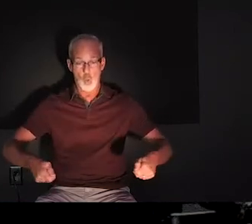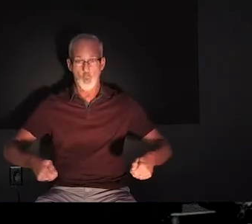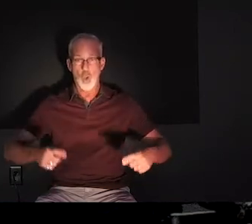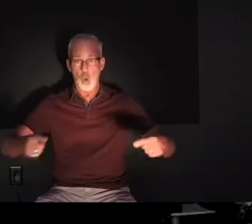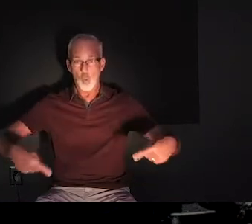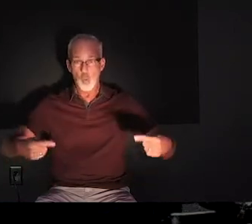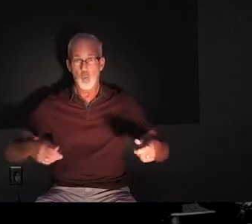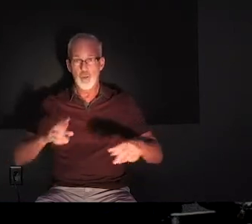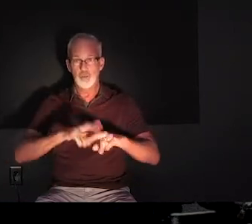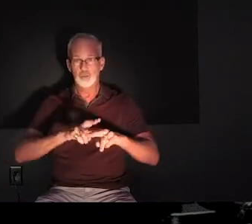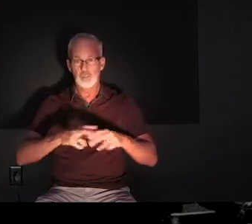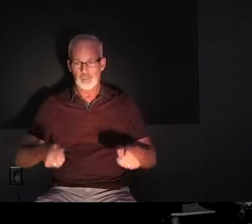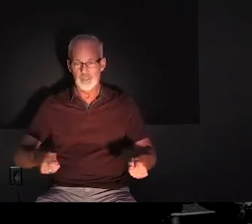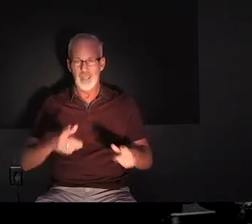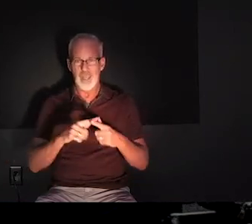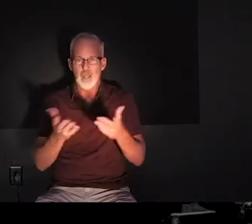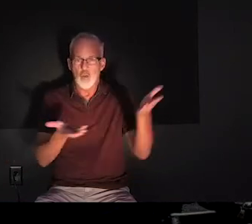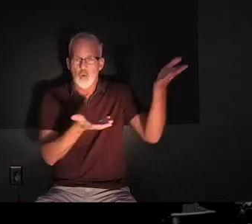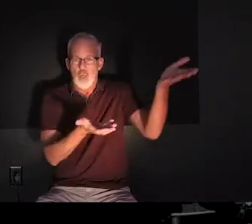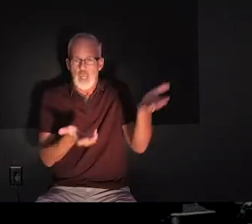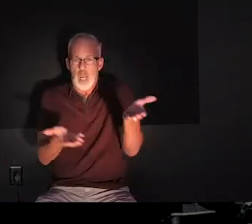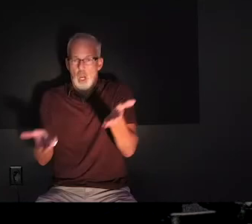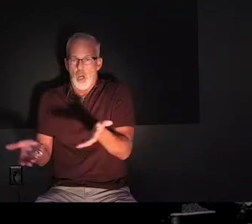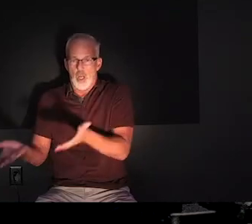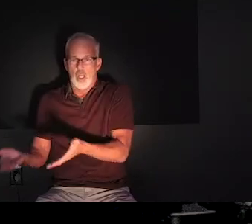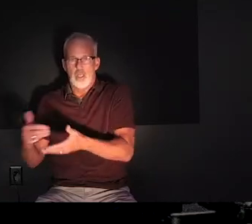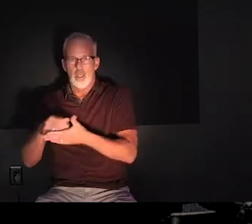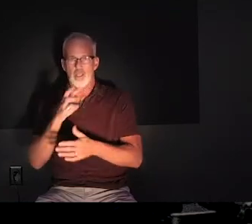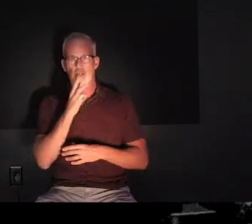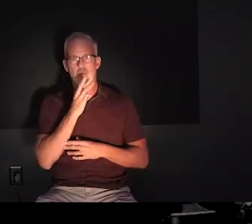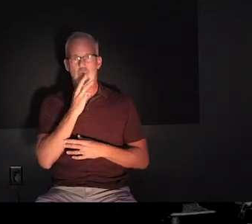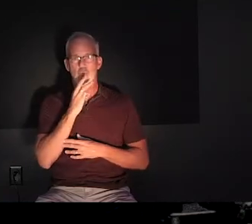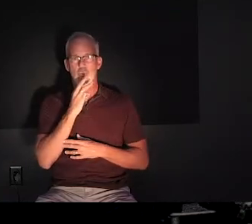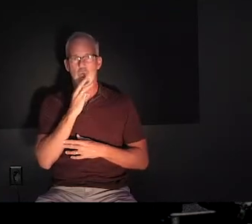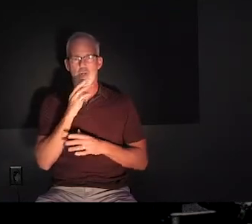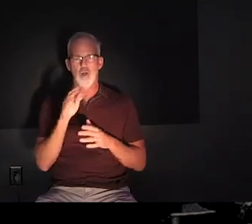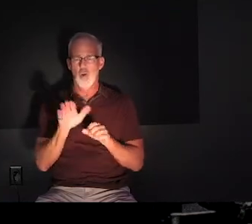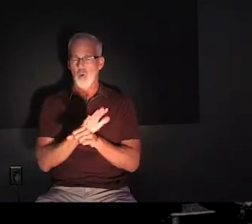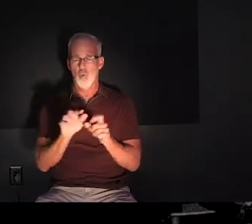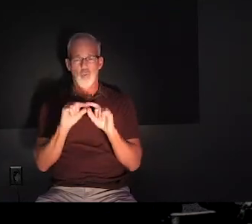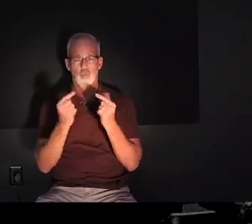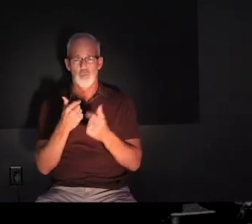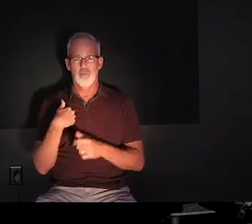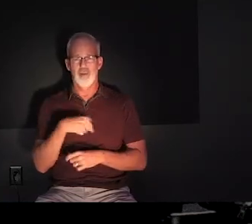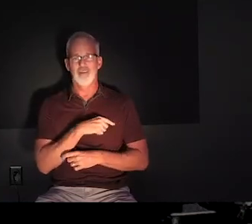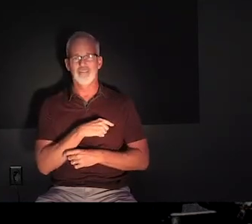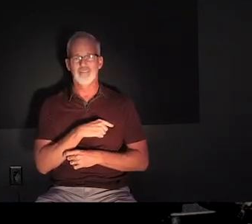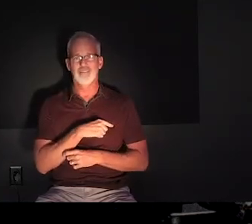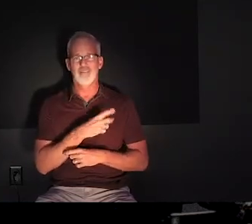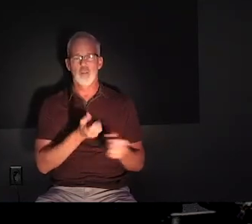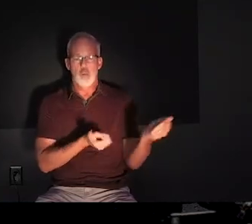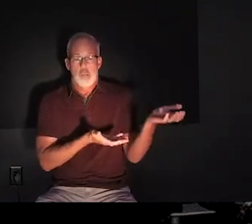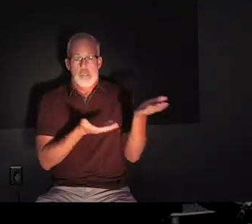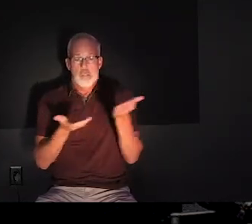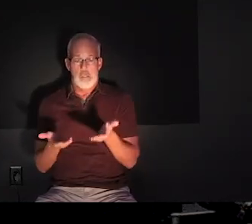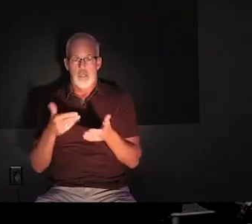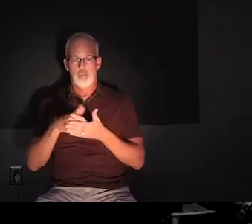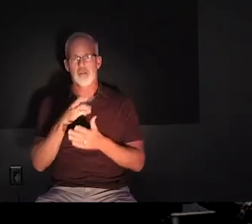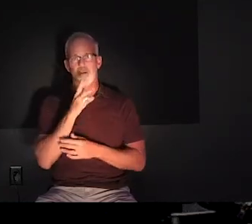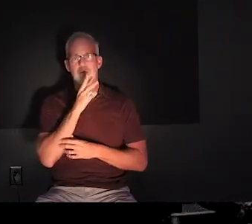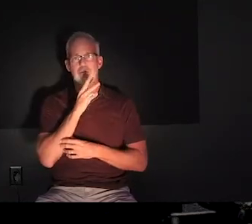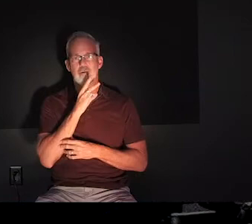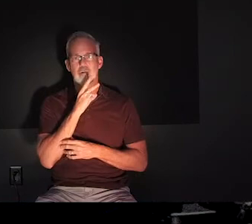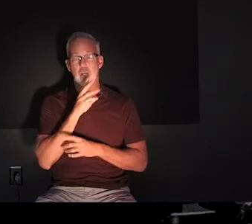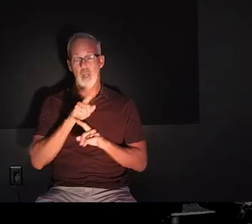And we had to carry them down in the waters. It took a whole group of us. But you know what that